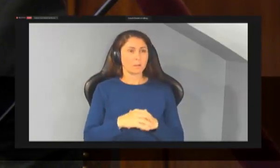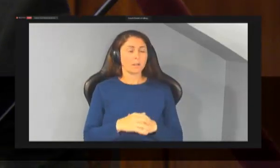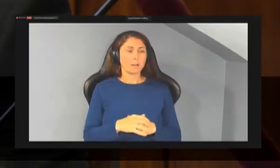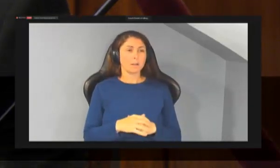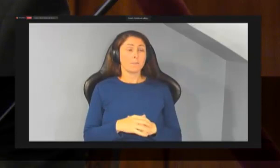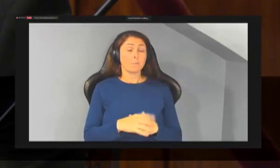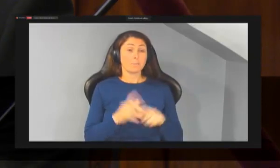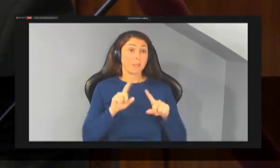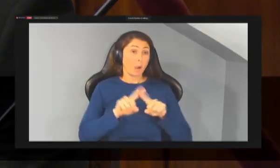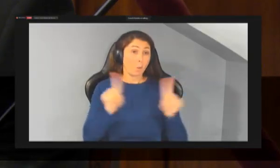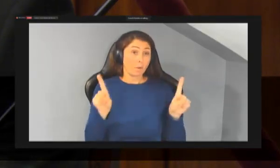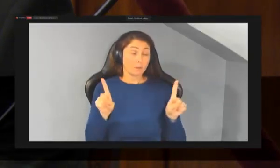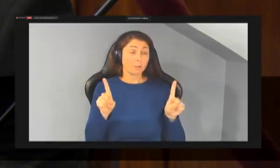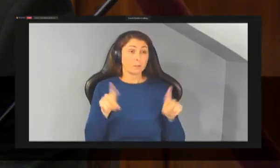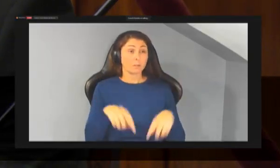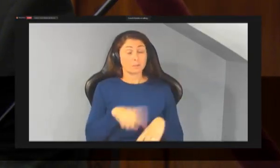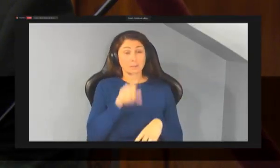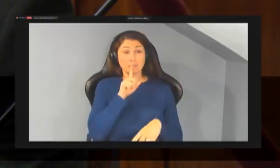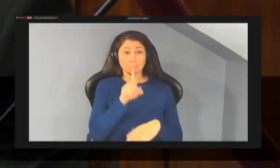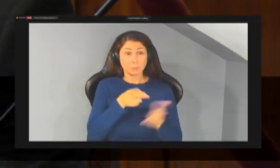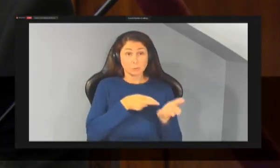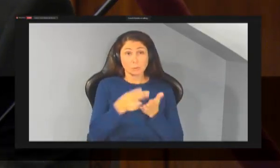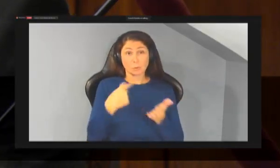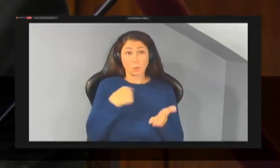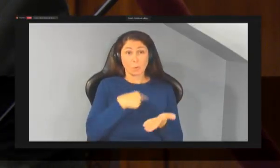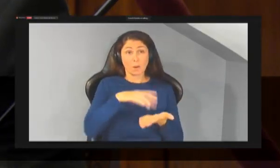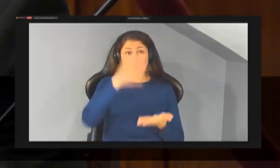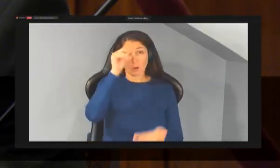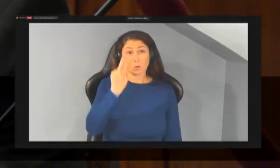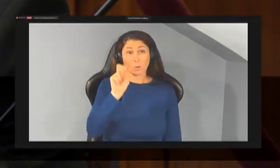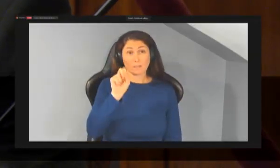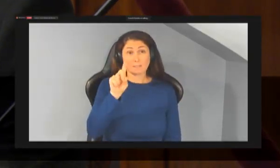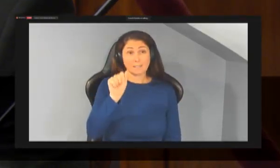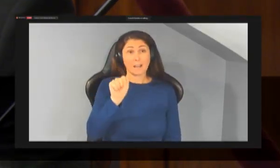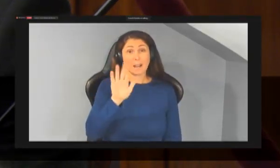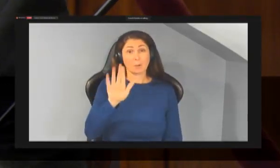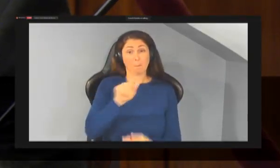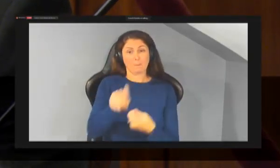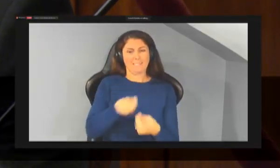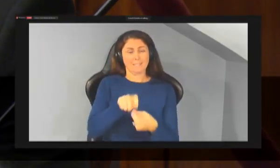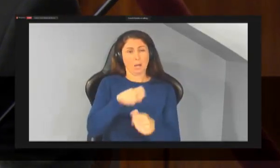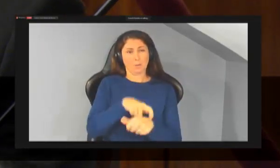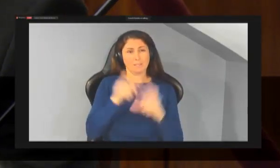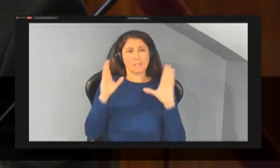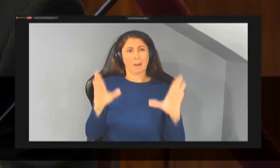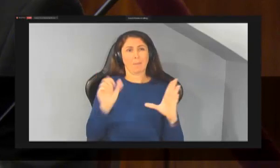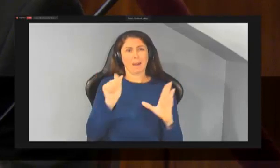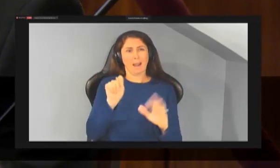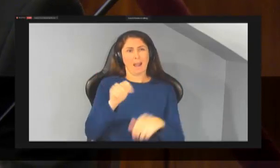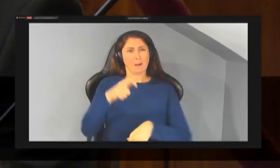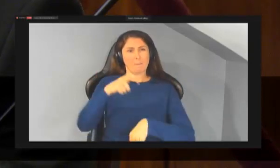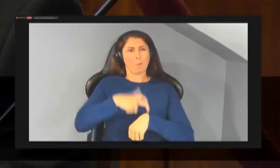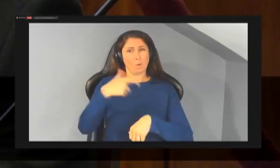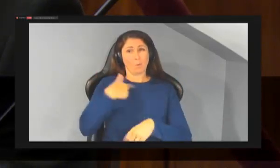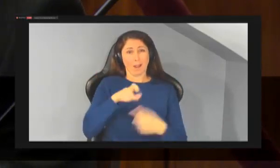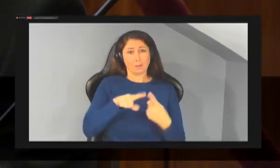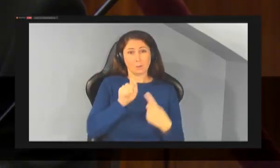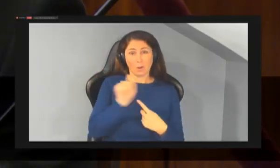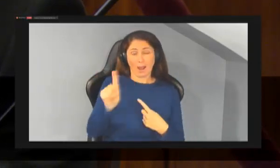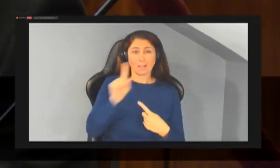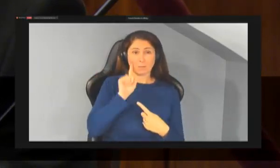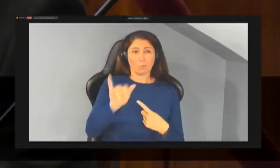However, it is true that we learned of USDA's very particular timeline at a point in which we had to ask for this expedited